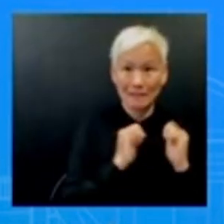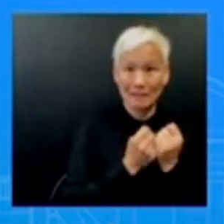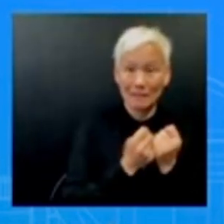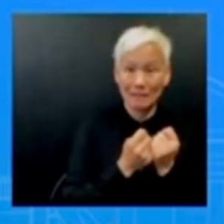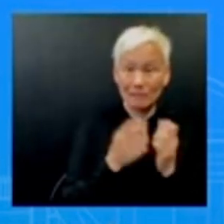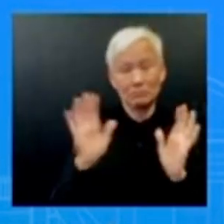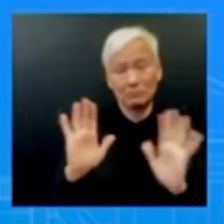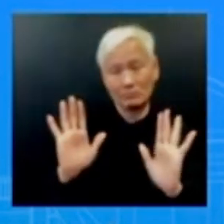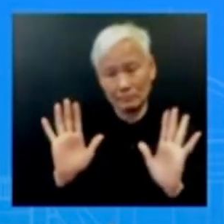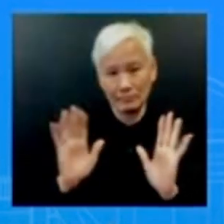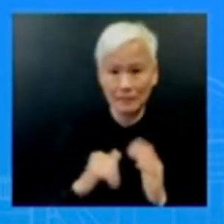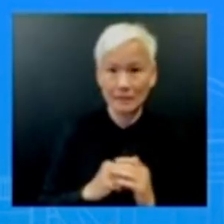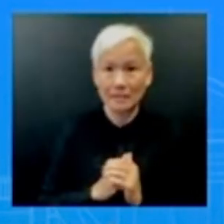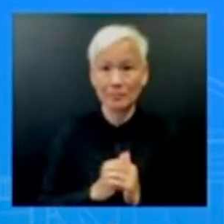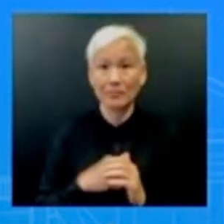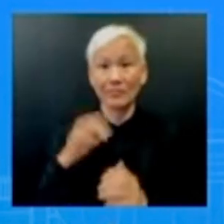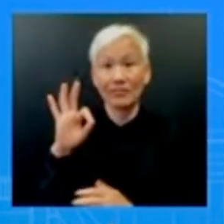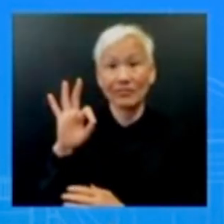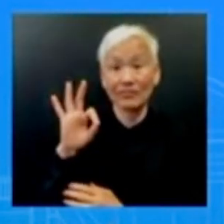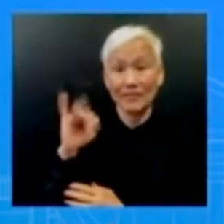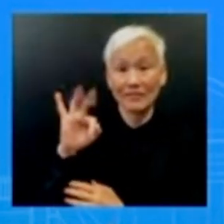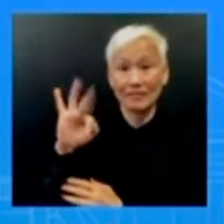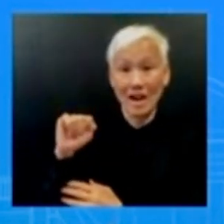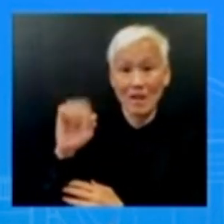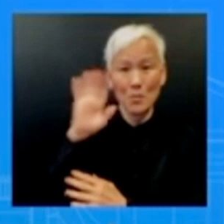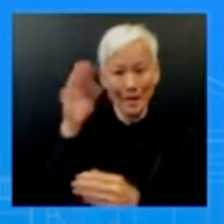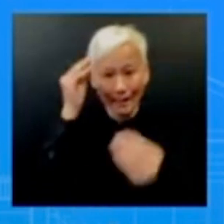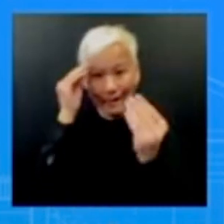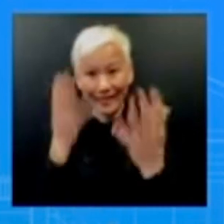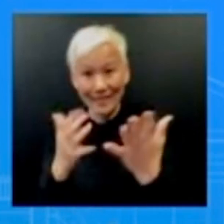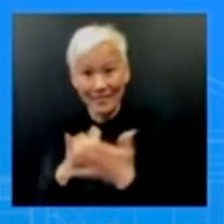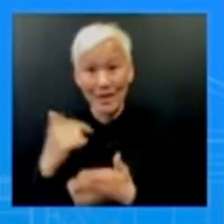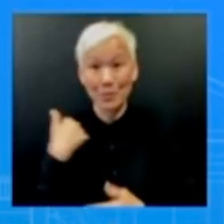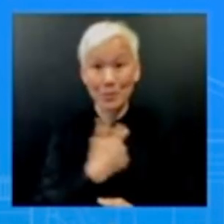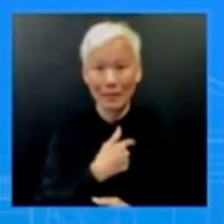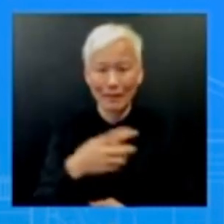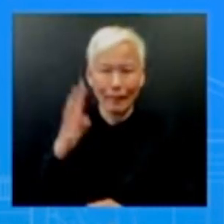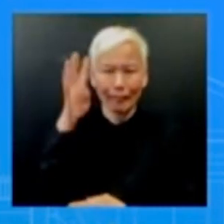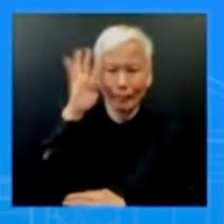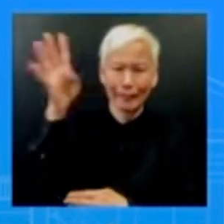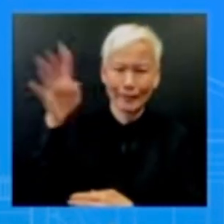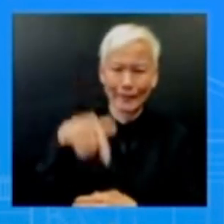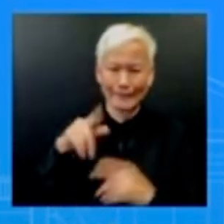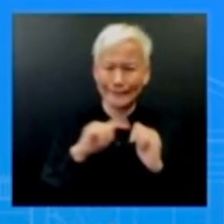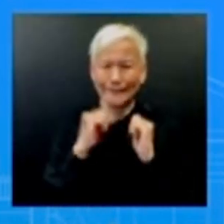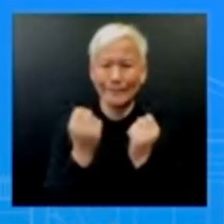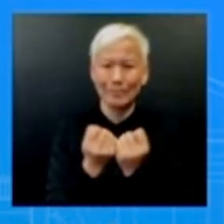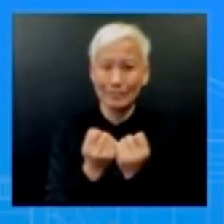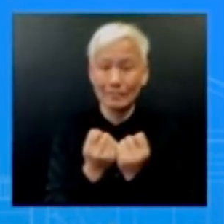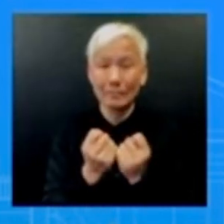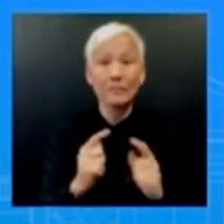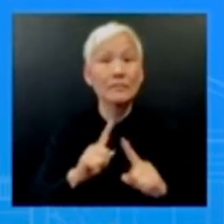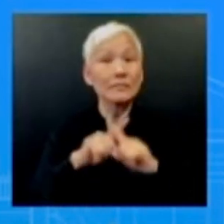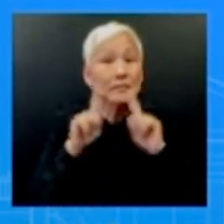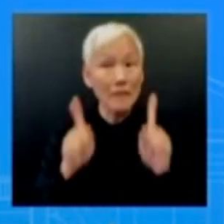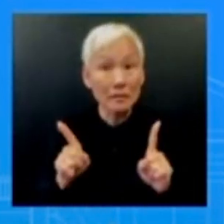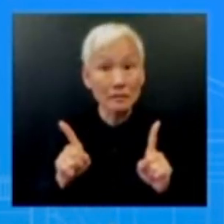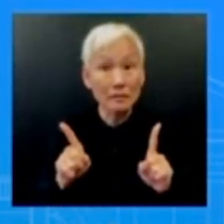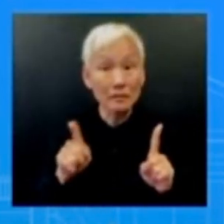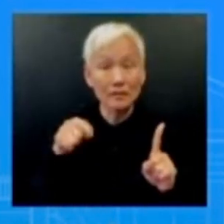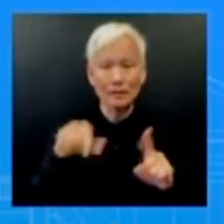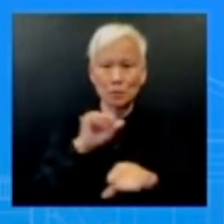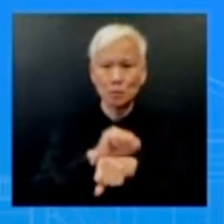you, we are actually a make-believe team. But, you know, they're working very hard to make sure that you know, that option is available to as